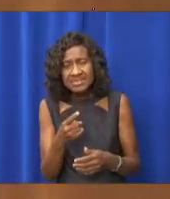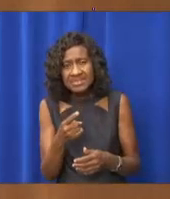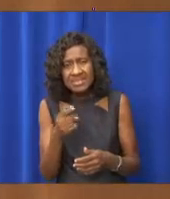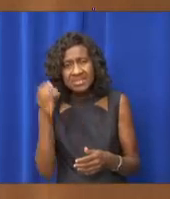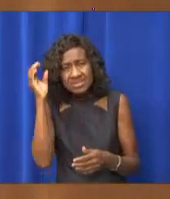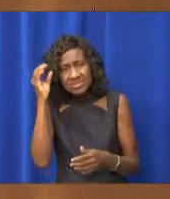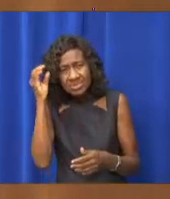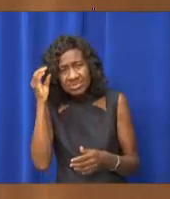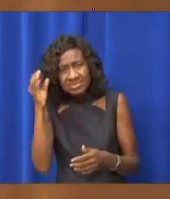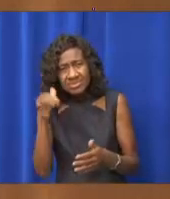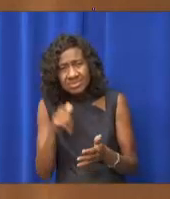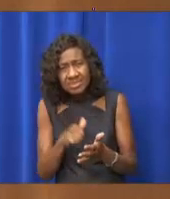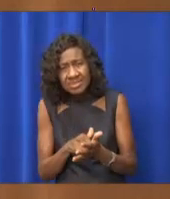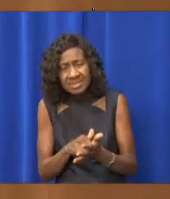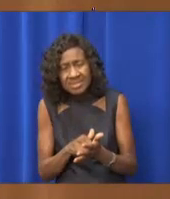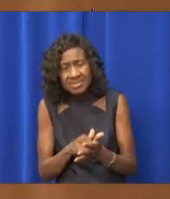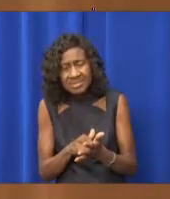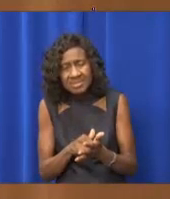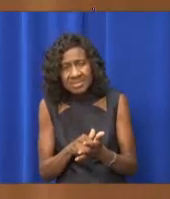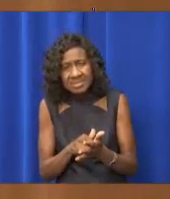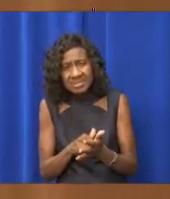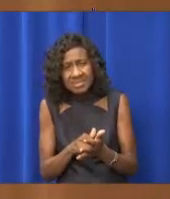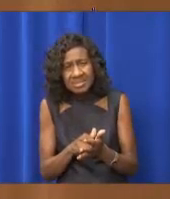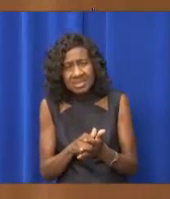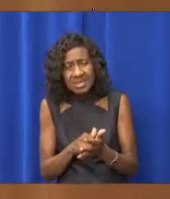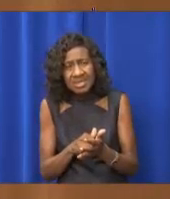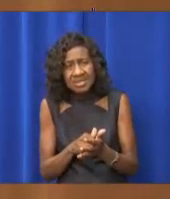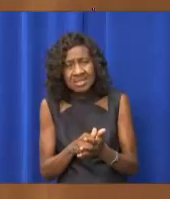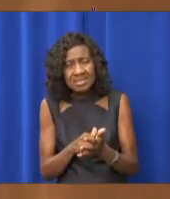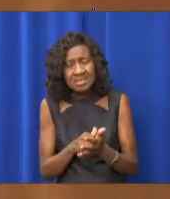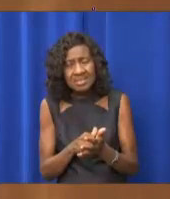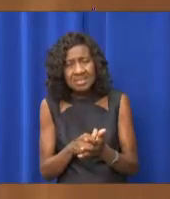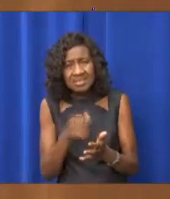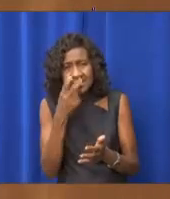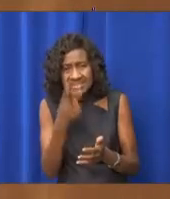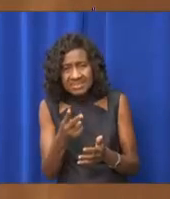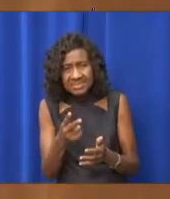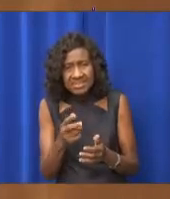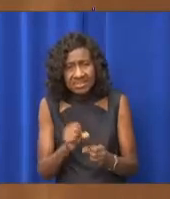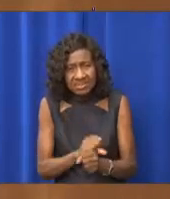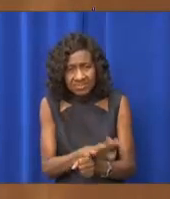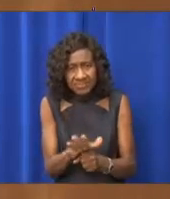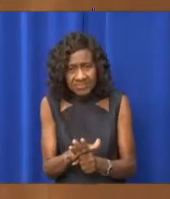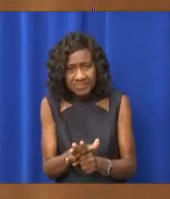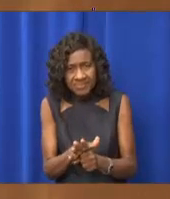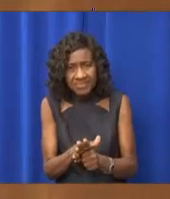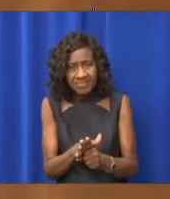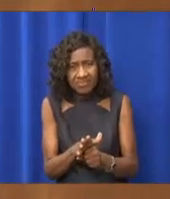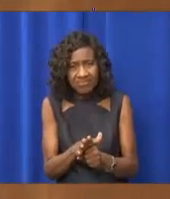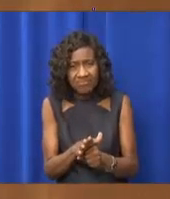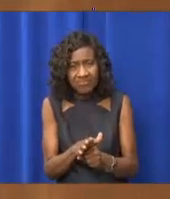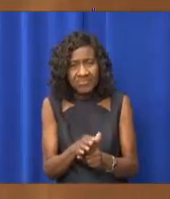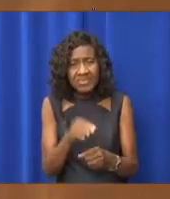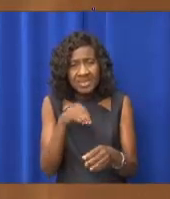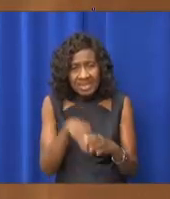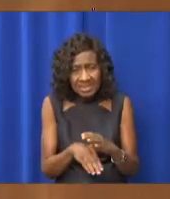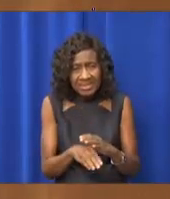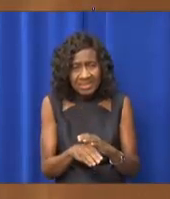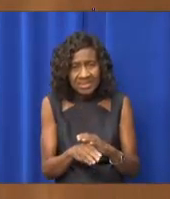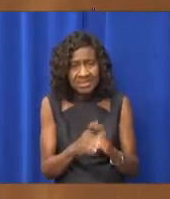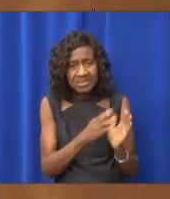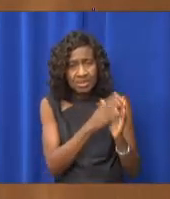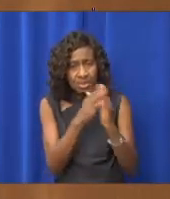is a hidden undercurrent of COVID that is still going through the community. I feel that's a